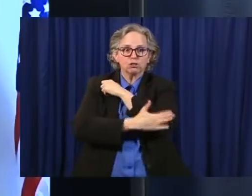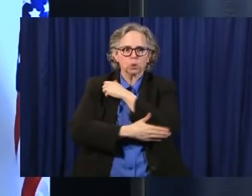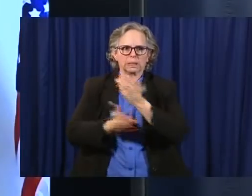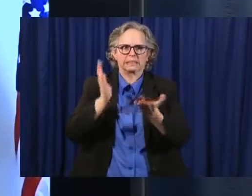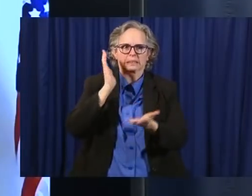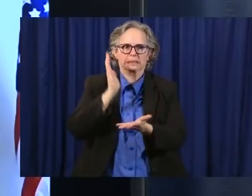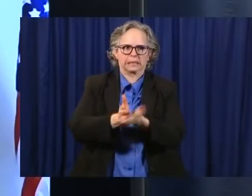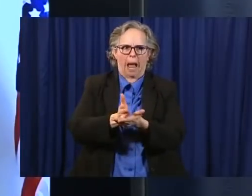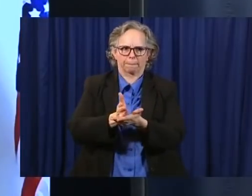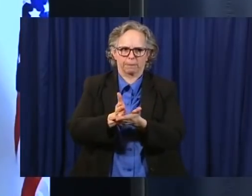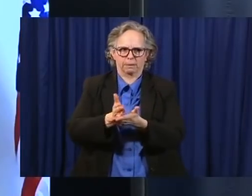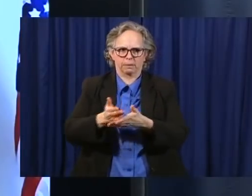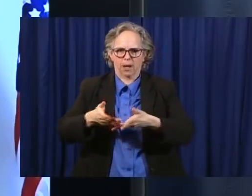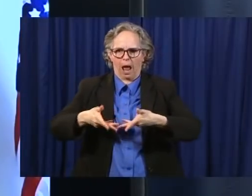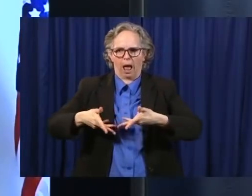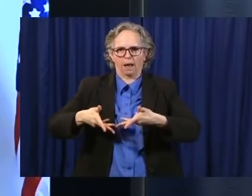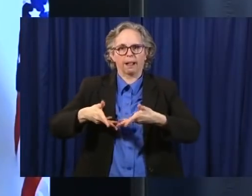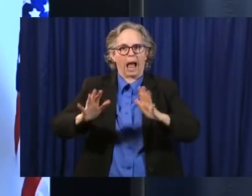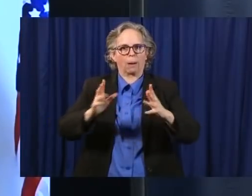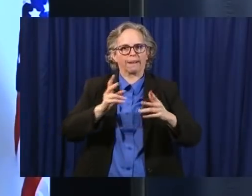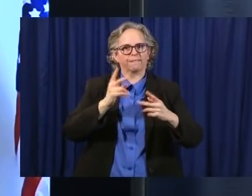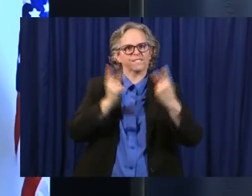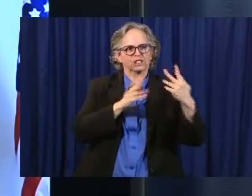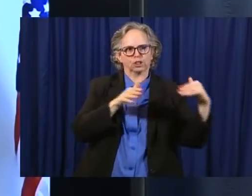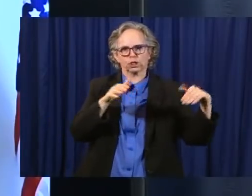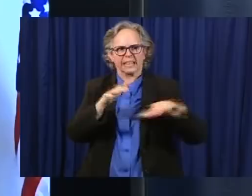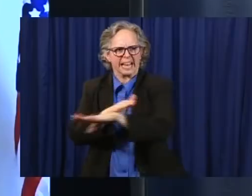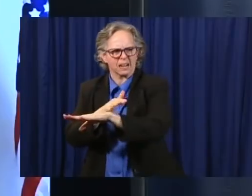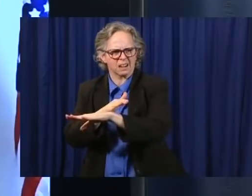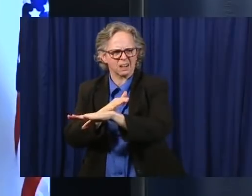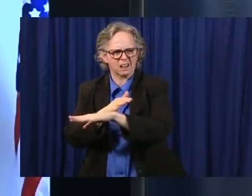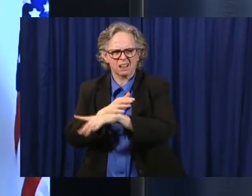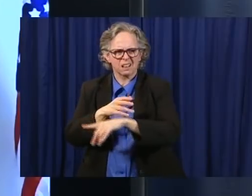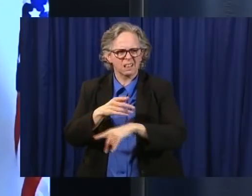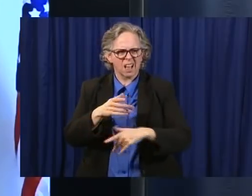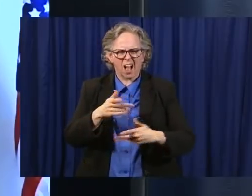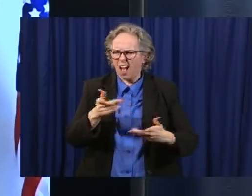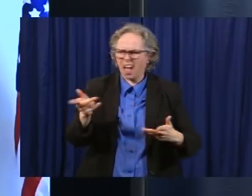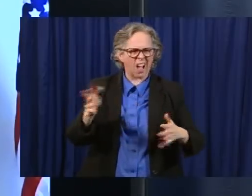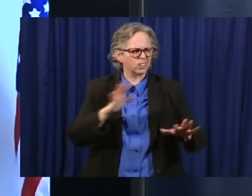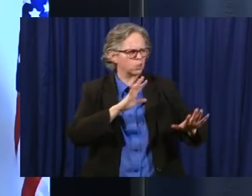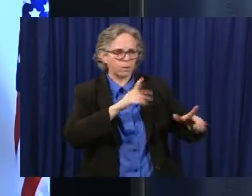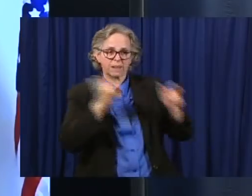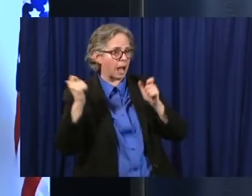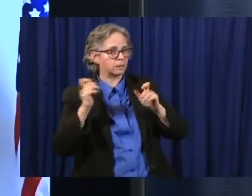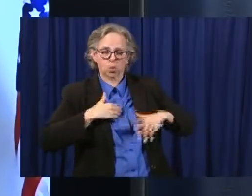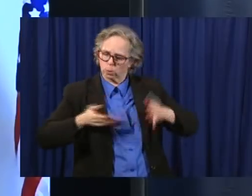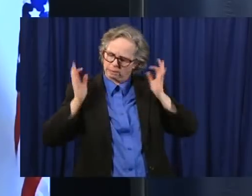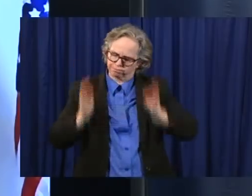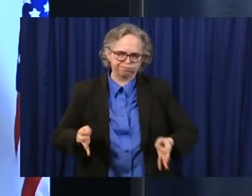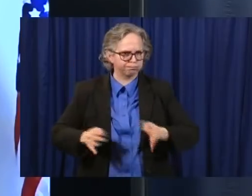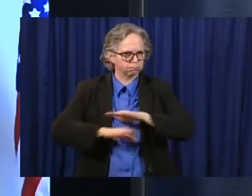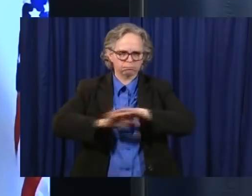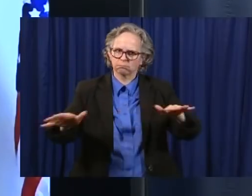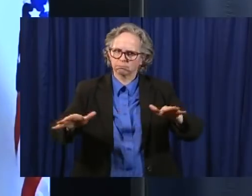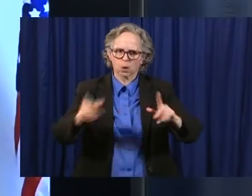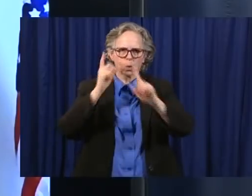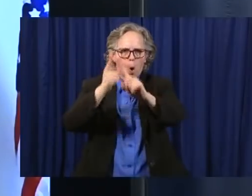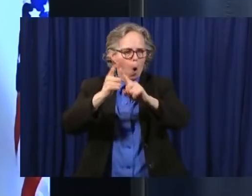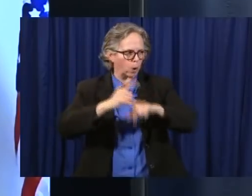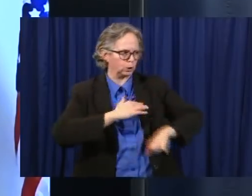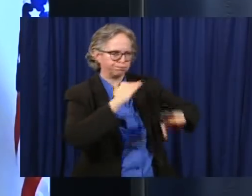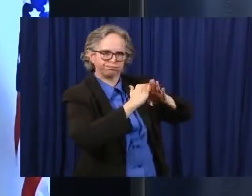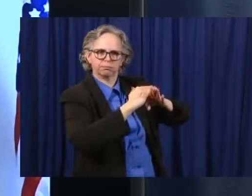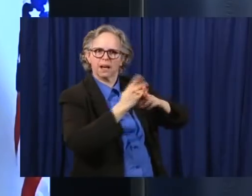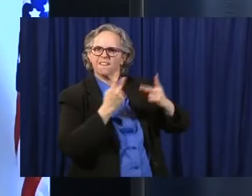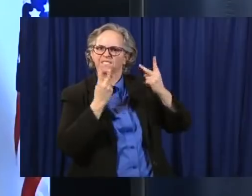too fast, but we knew we needed to try to keep COVID out of the prisons, because once it came in, we